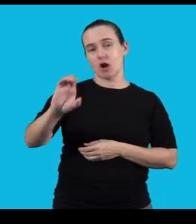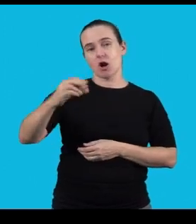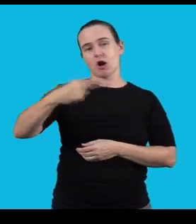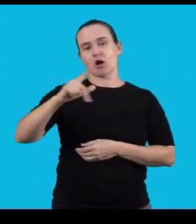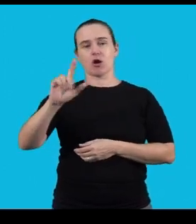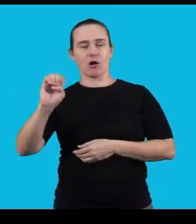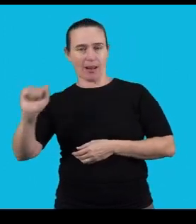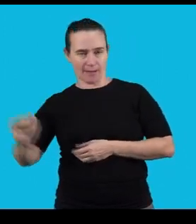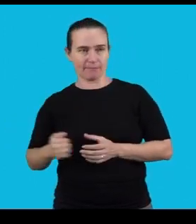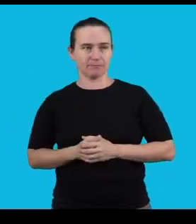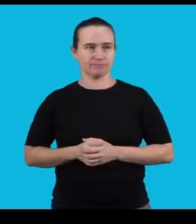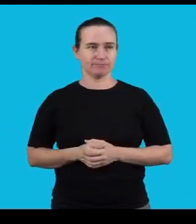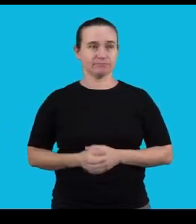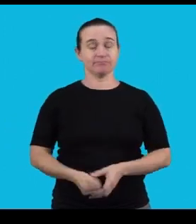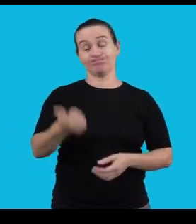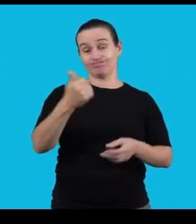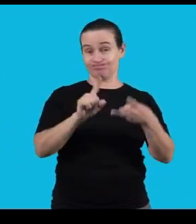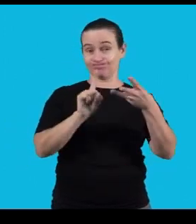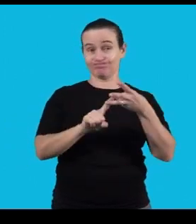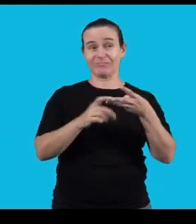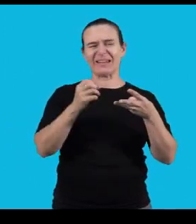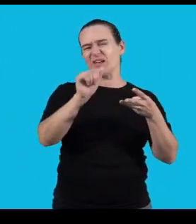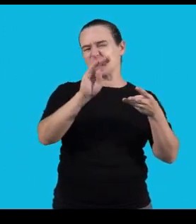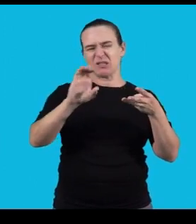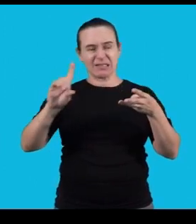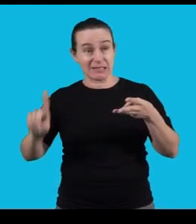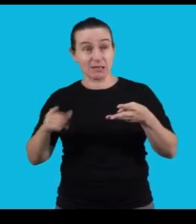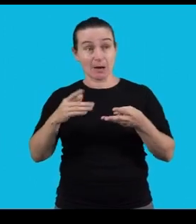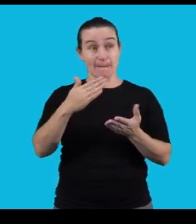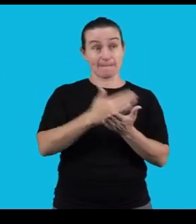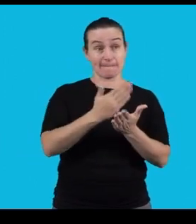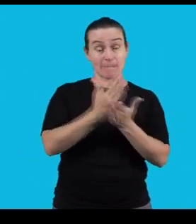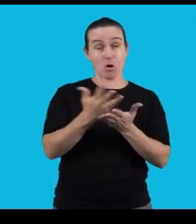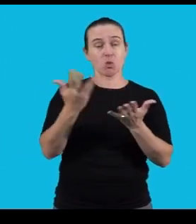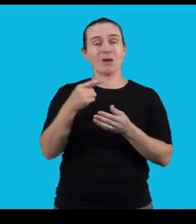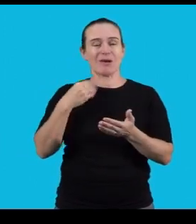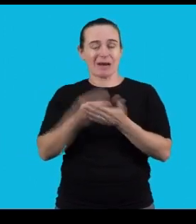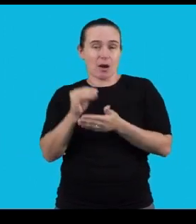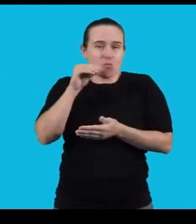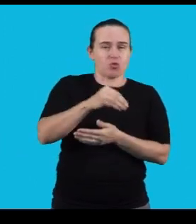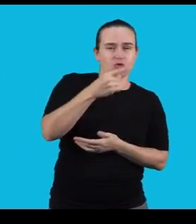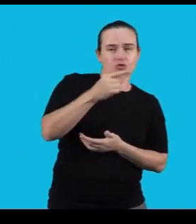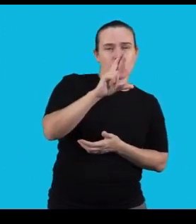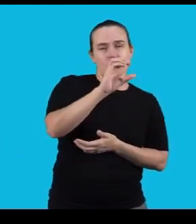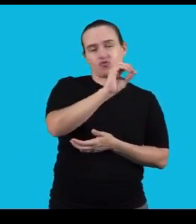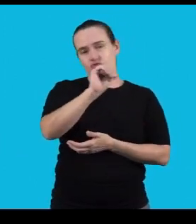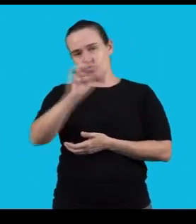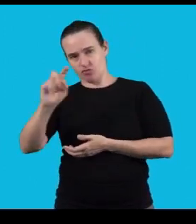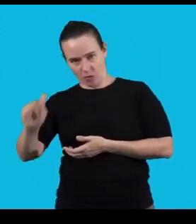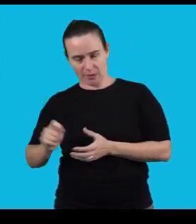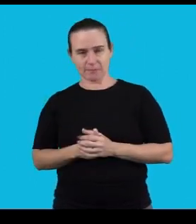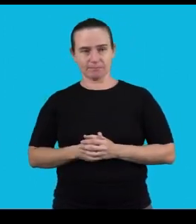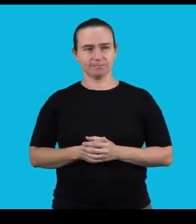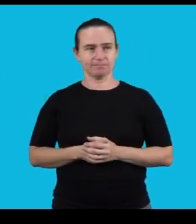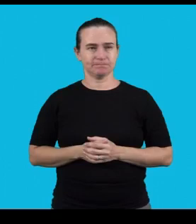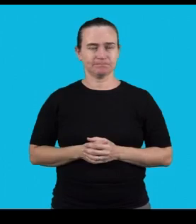which is the cochlea. 143, give the letter of the part where grommets are inserted. So you check the diagram, where